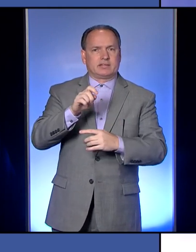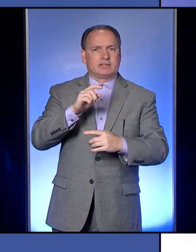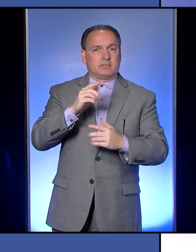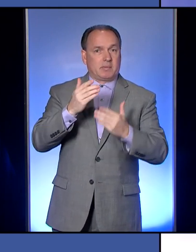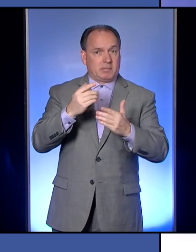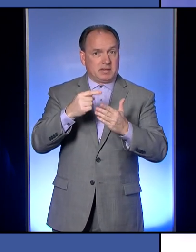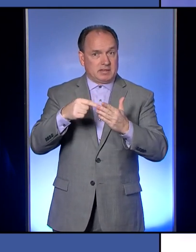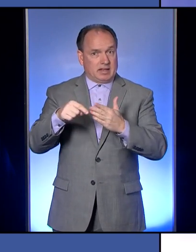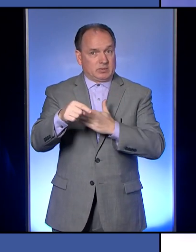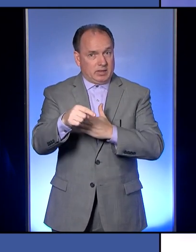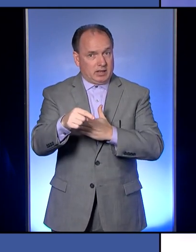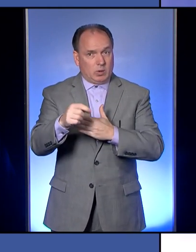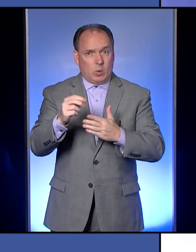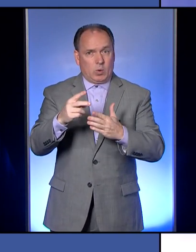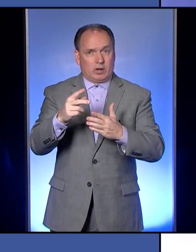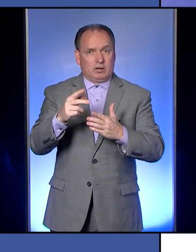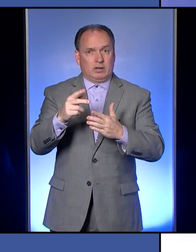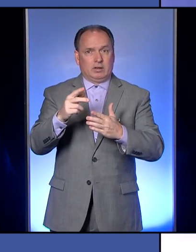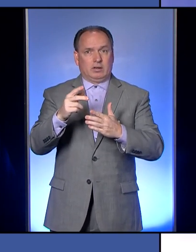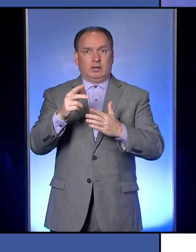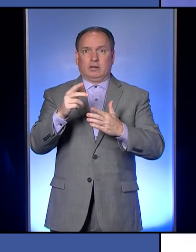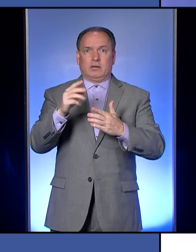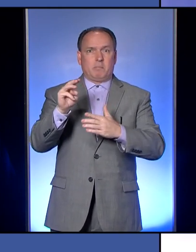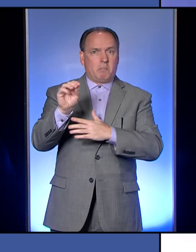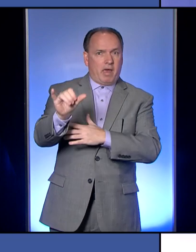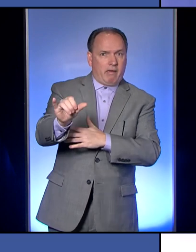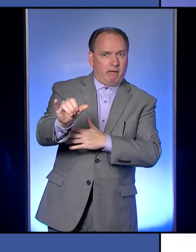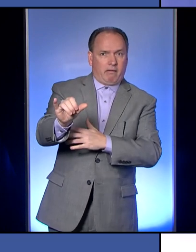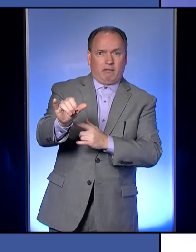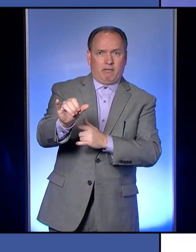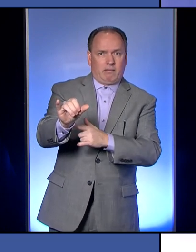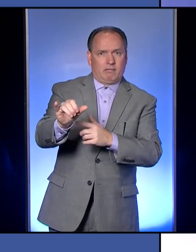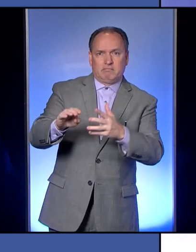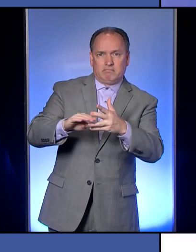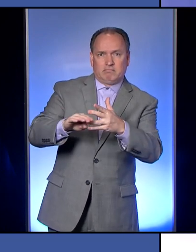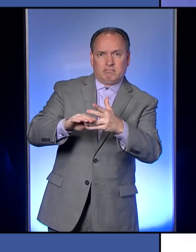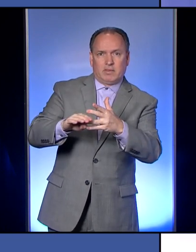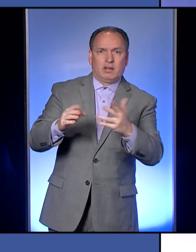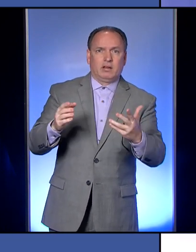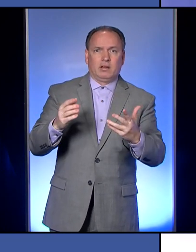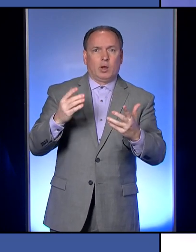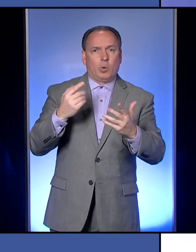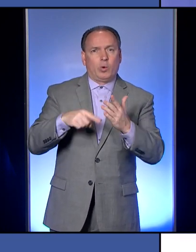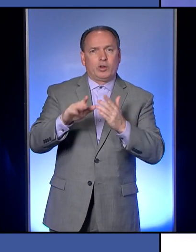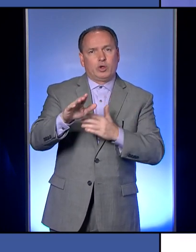next week, and I've been hearing as late as mid-May. What are your epidemiologists telling you?